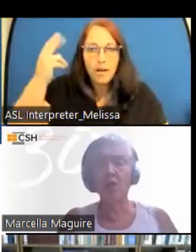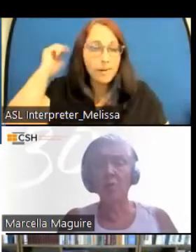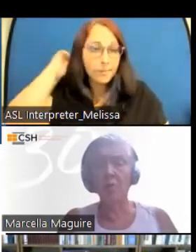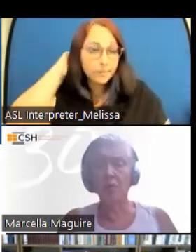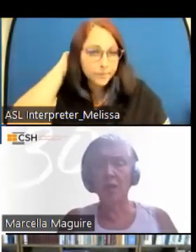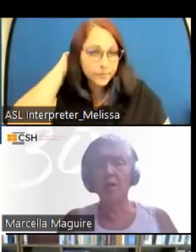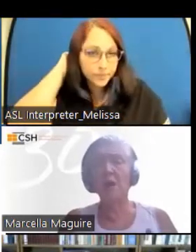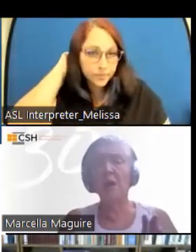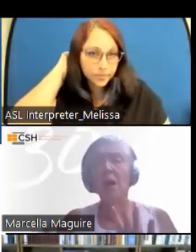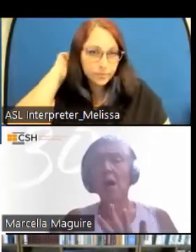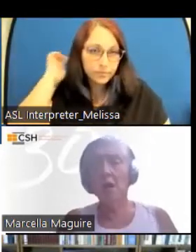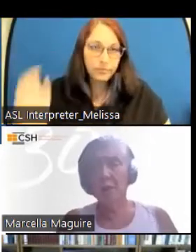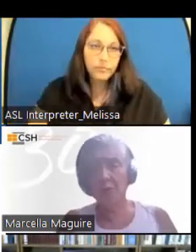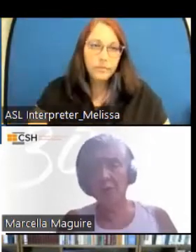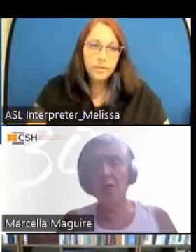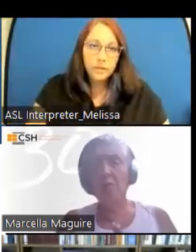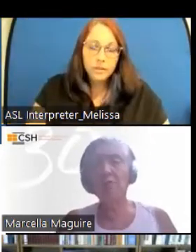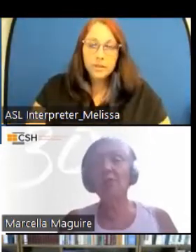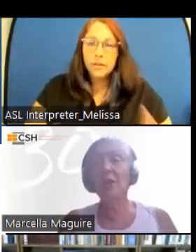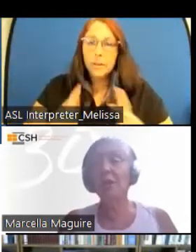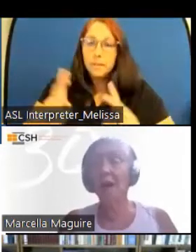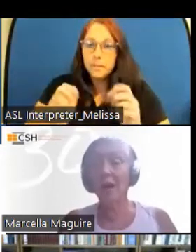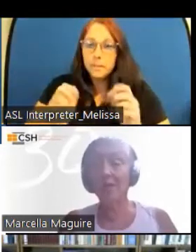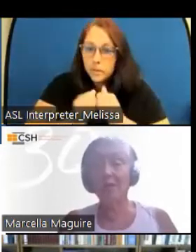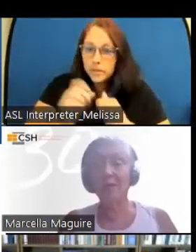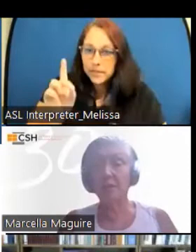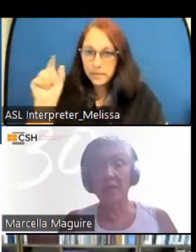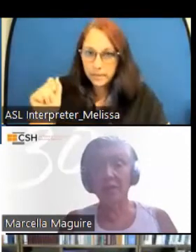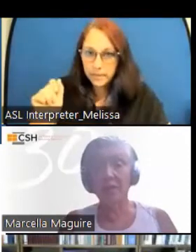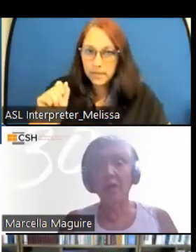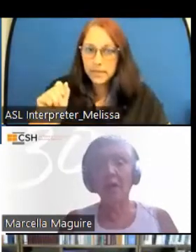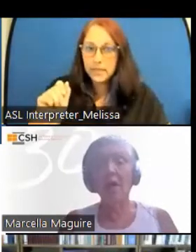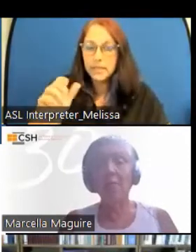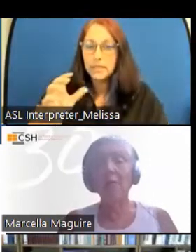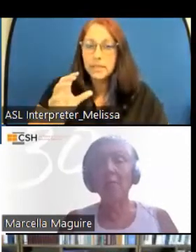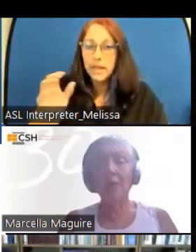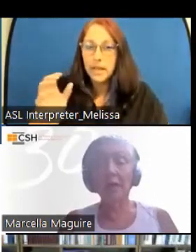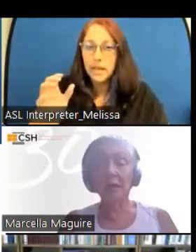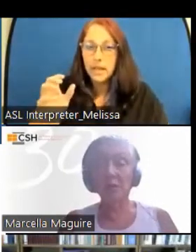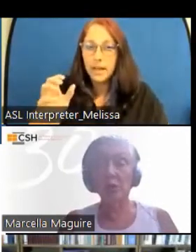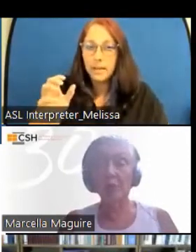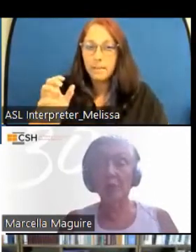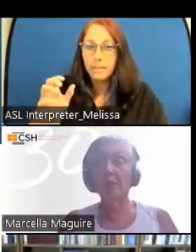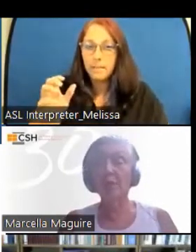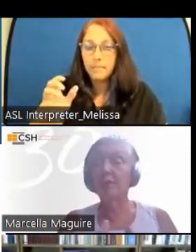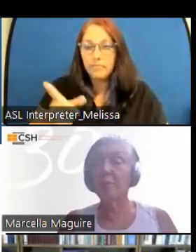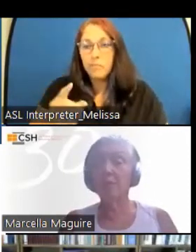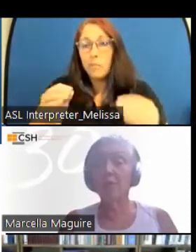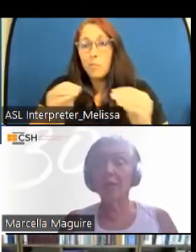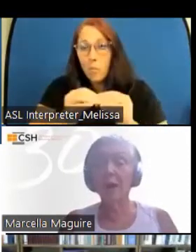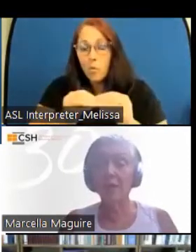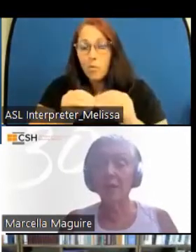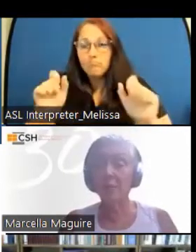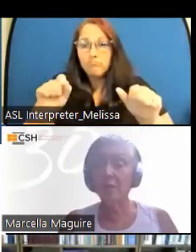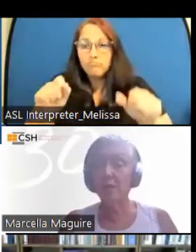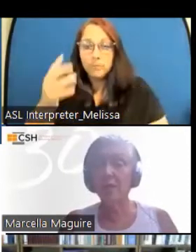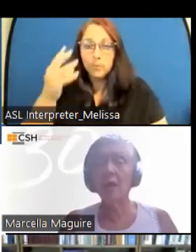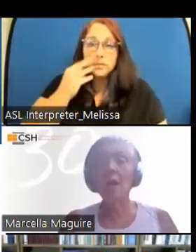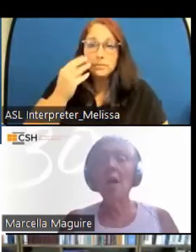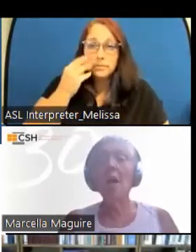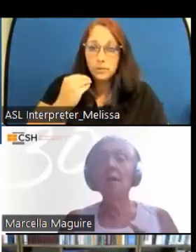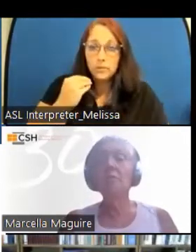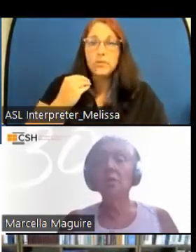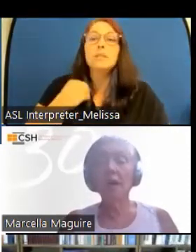significantly overrepresented among experiencing homelessness and or housing instability. They're more likely to experience it than a person without a